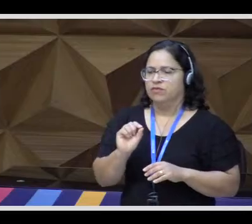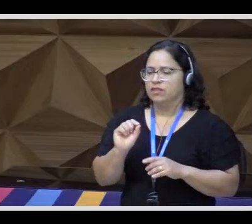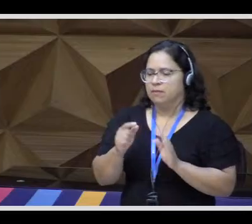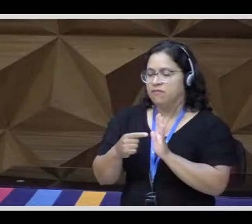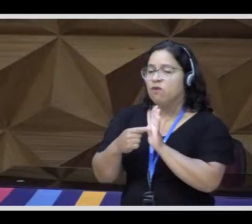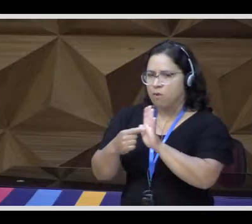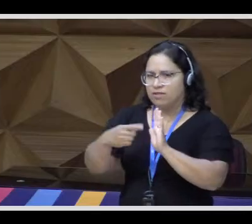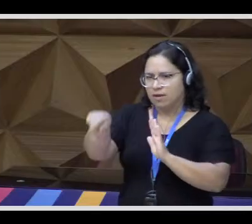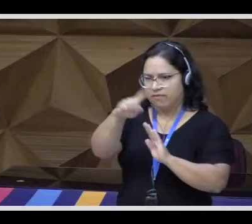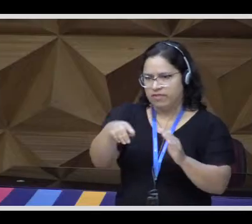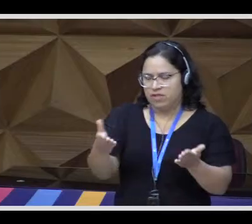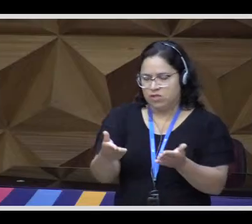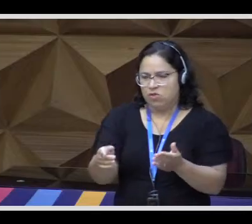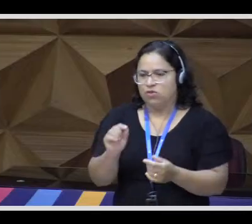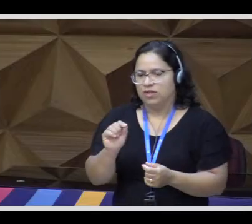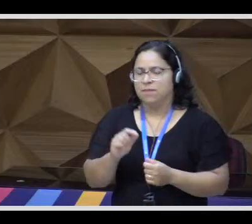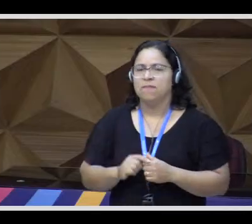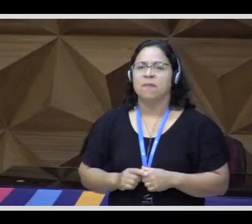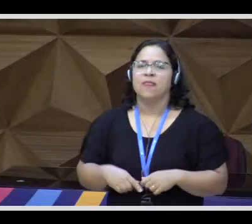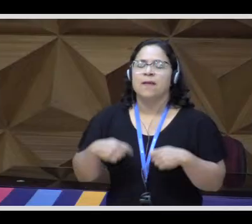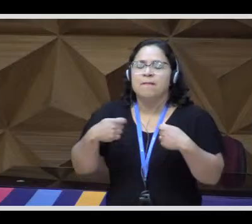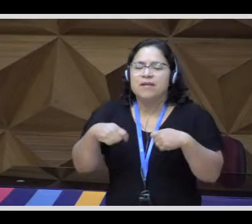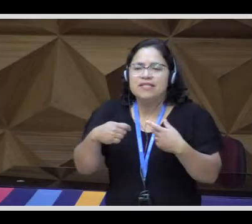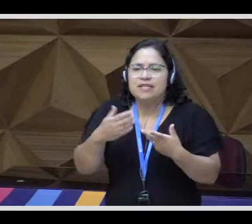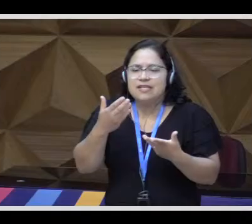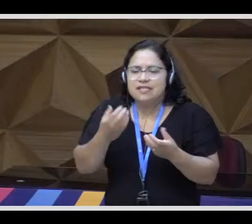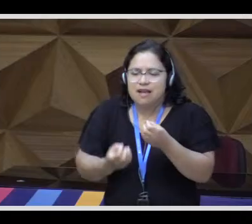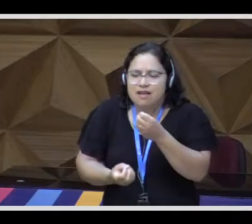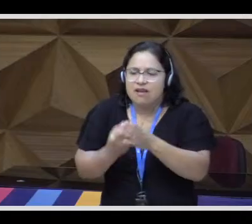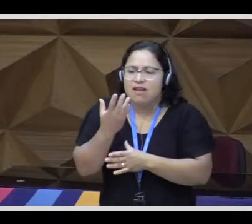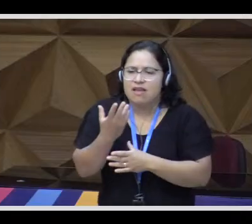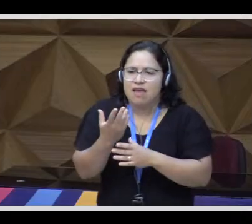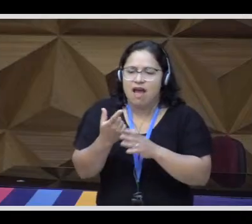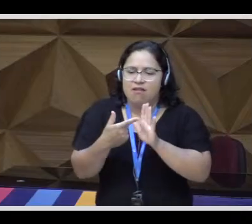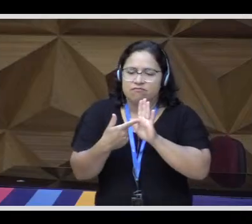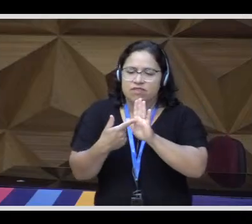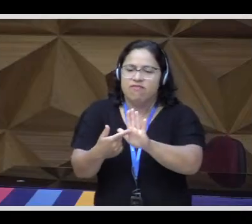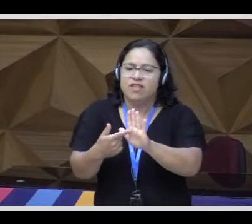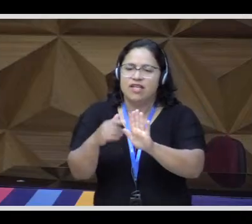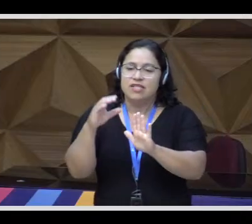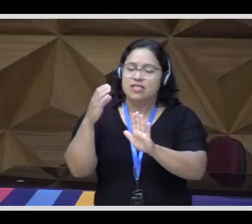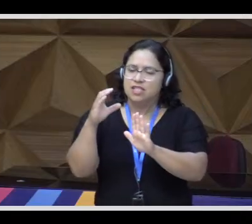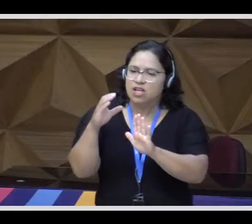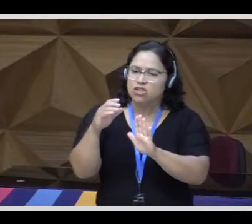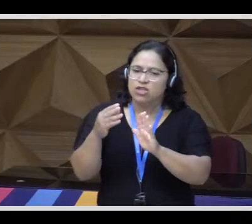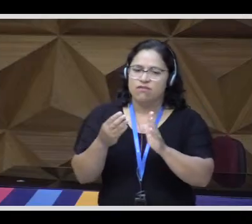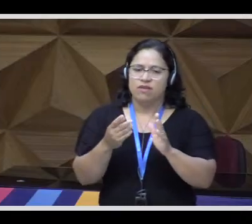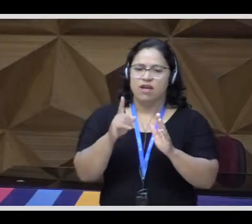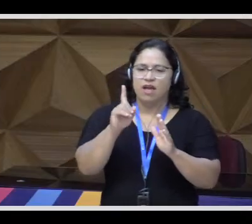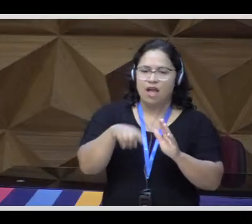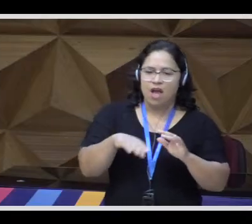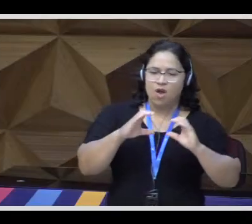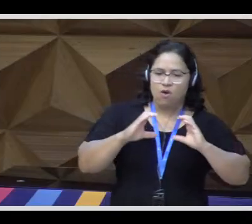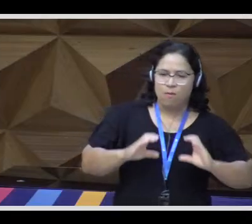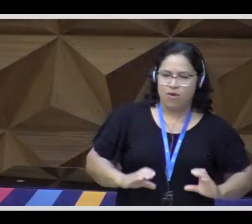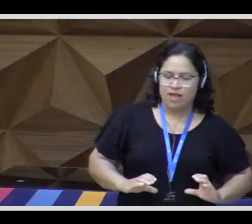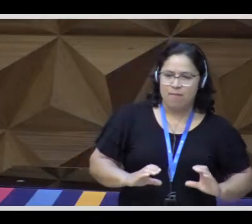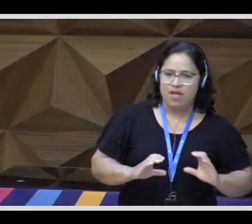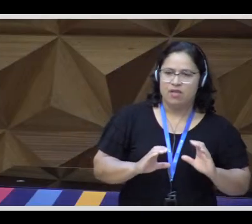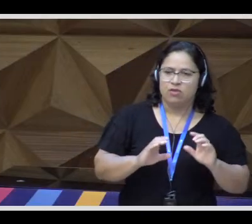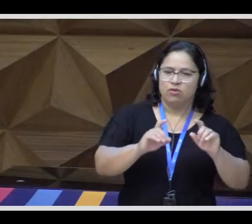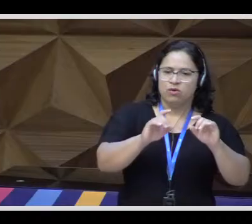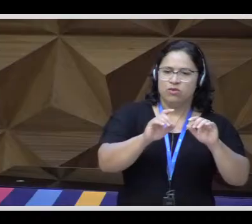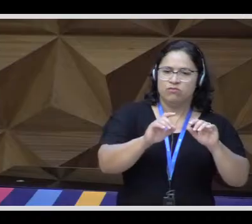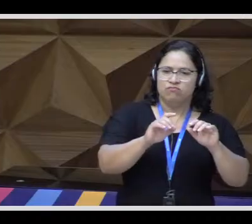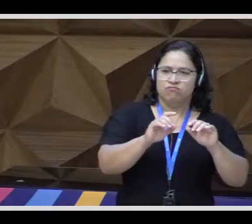scientific evidence that the digital behavior is actually similar to real behavior. This is the main challenge, right? How